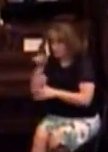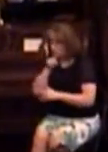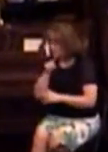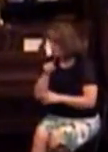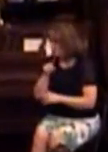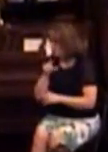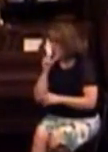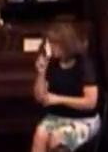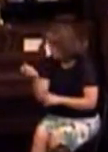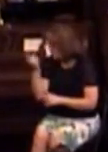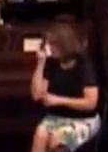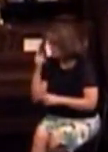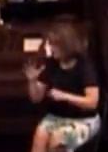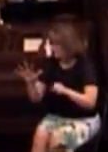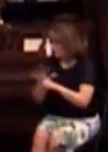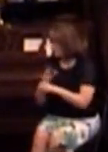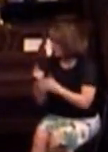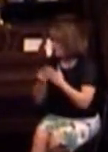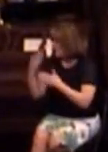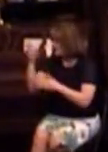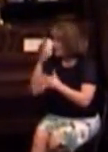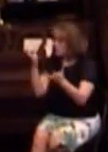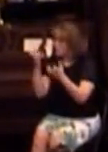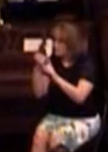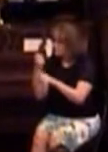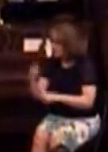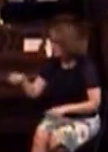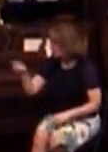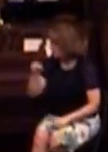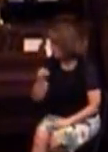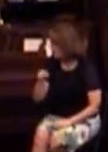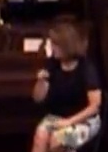service. He ought to take a walk or go for a run. Bob likes running. Can you run and think at